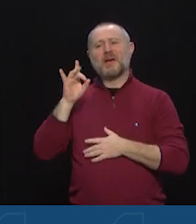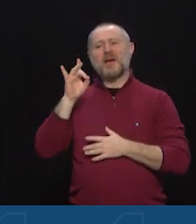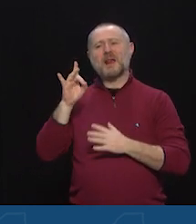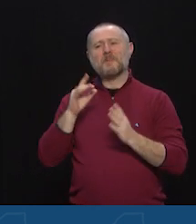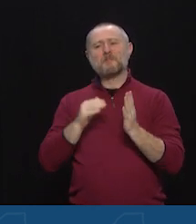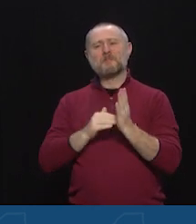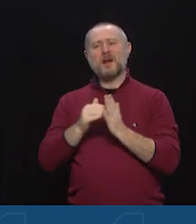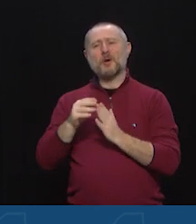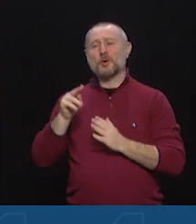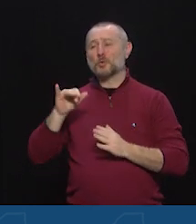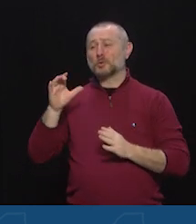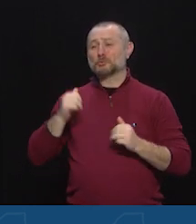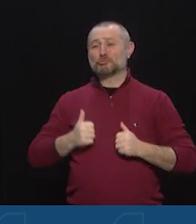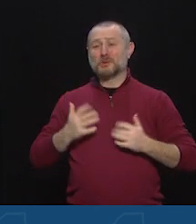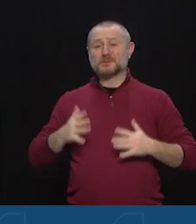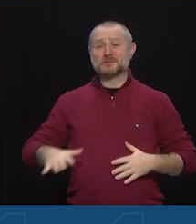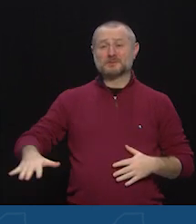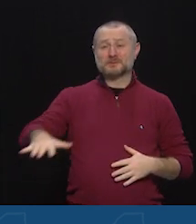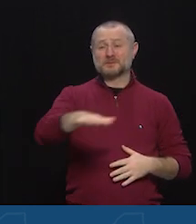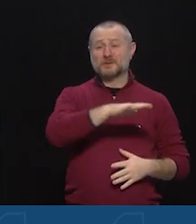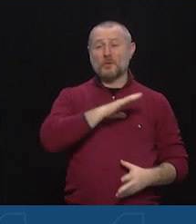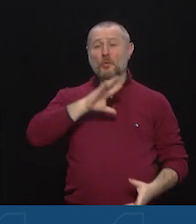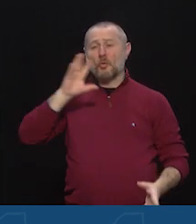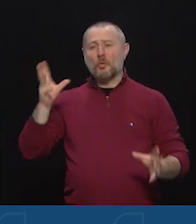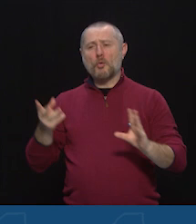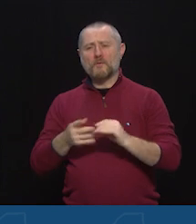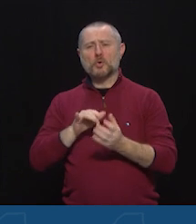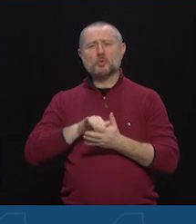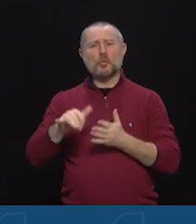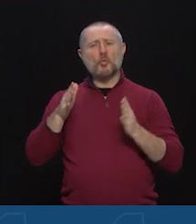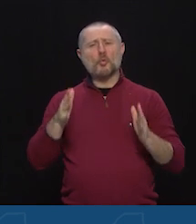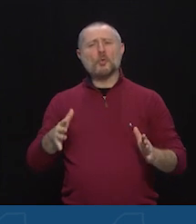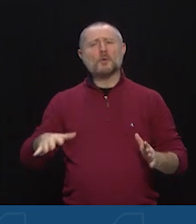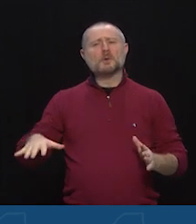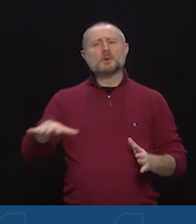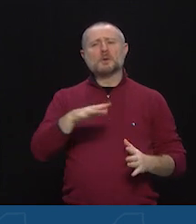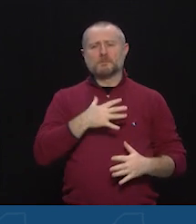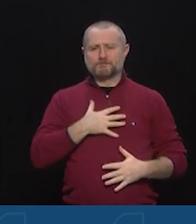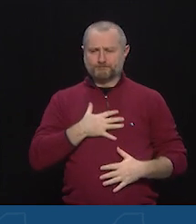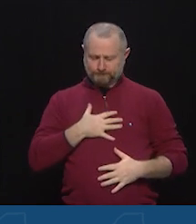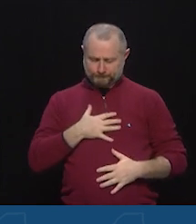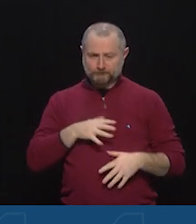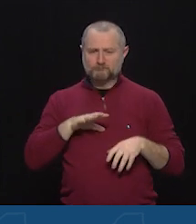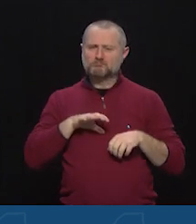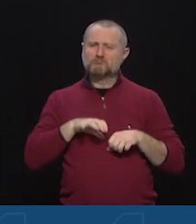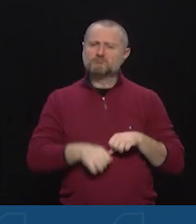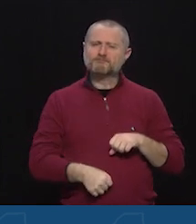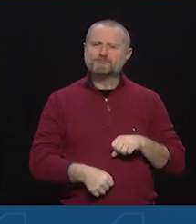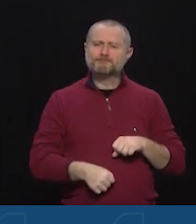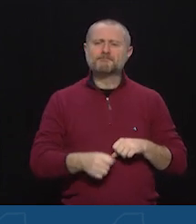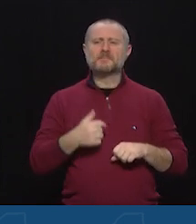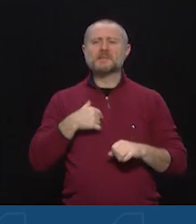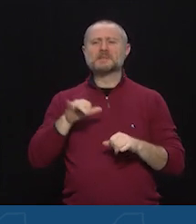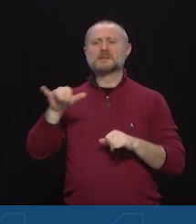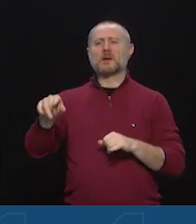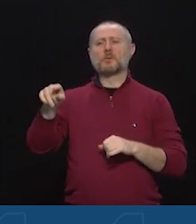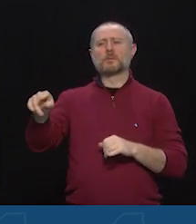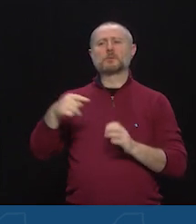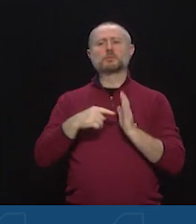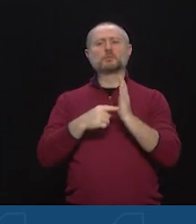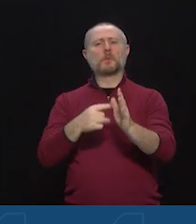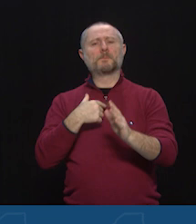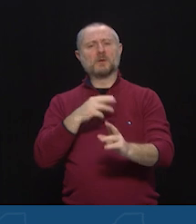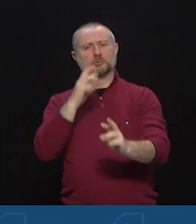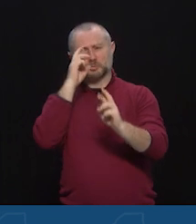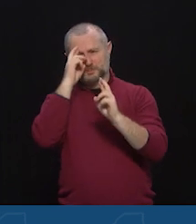also 20 million people from the state of New York. It's been a heartbreaking day, and I wanted to stay and show my respect as the procession